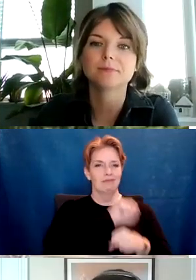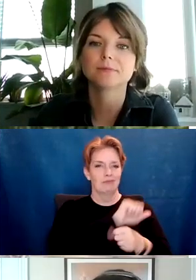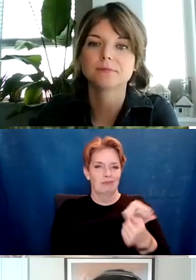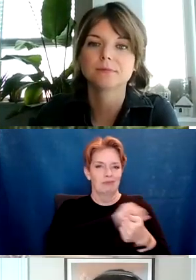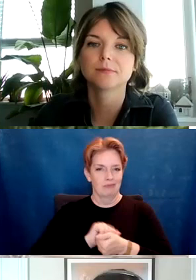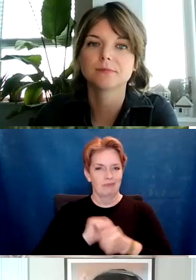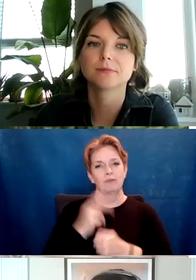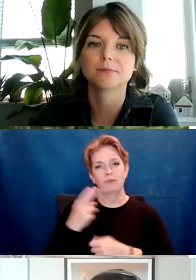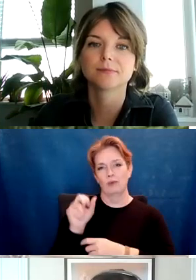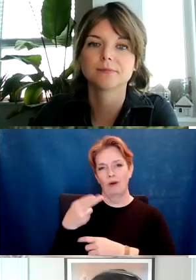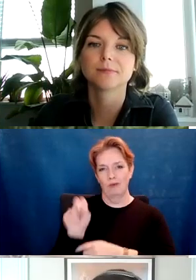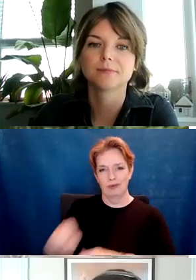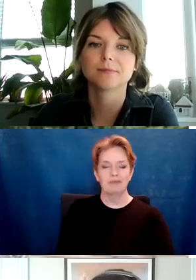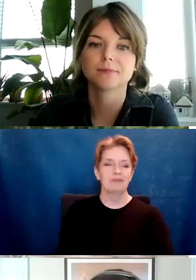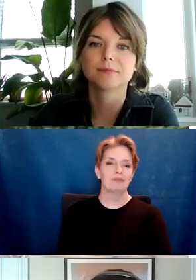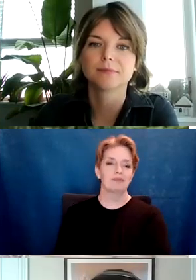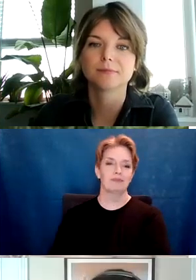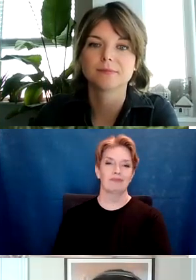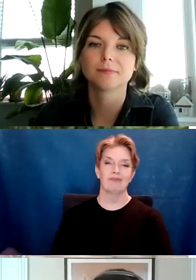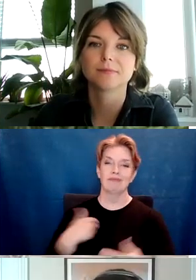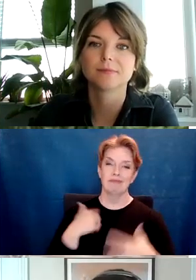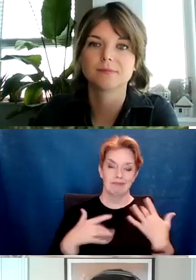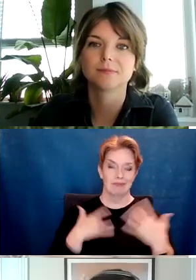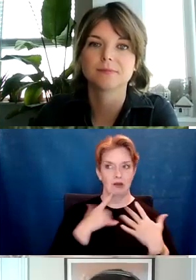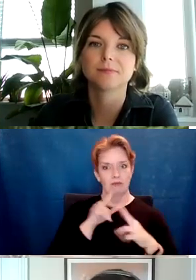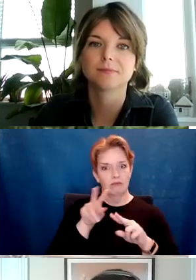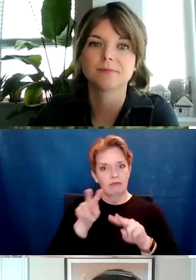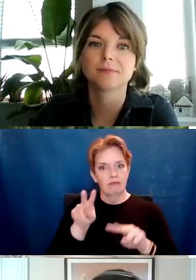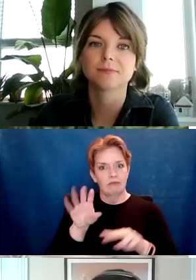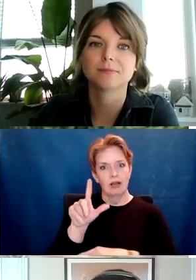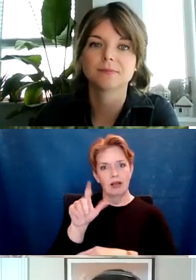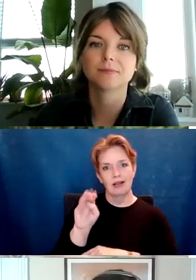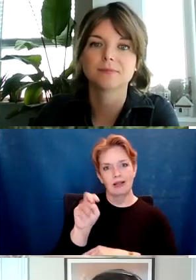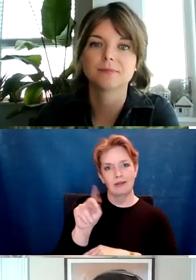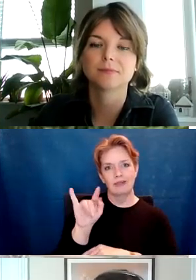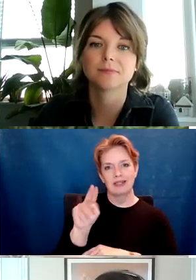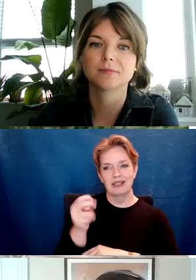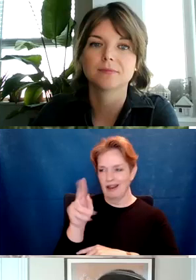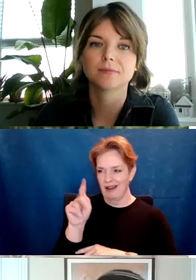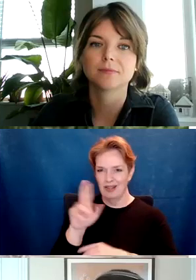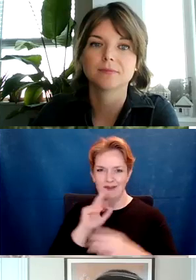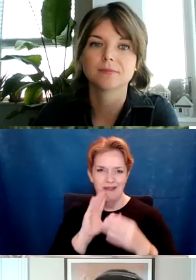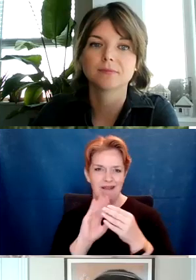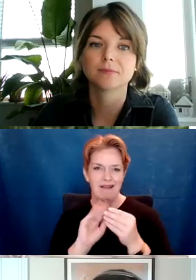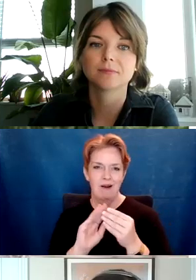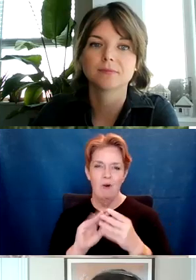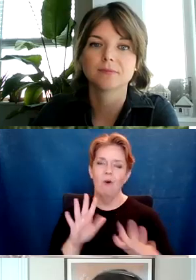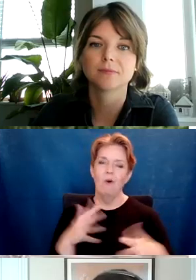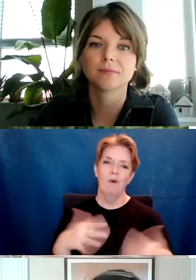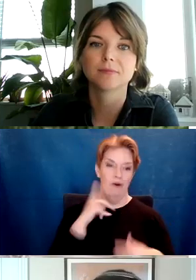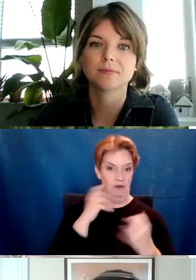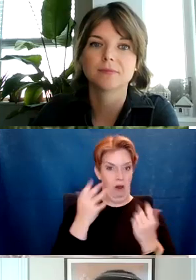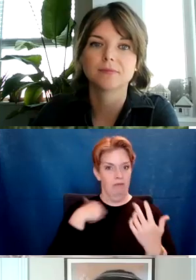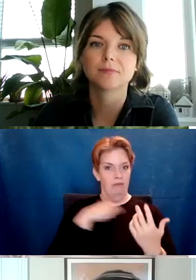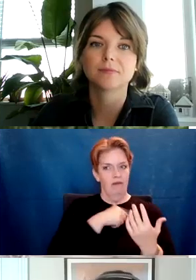us highlight the extraordinary life and art of Clementine Hunter this afternoon, allowing many of us to get a first glimpse,